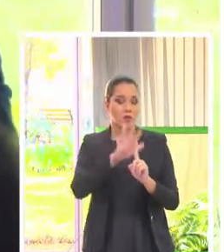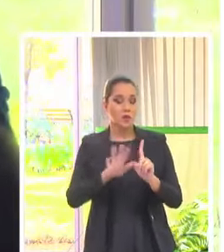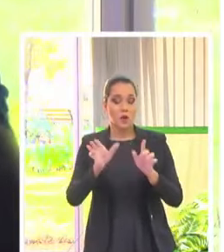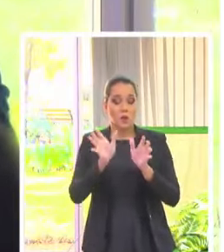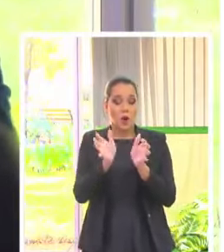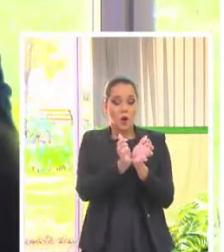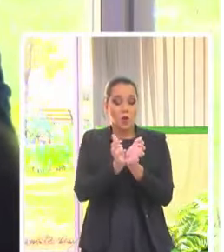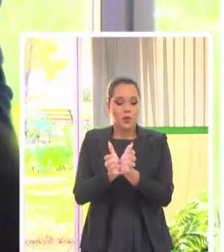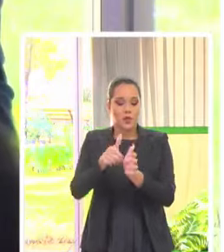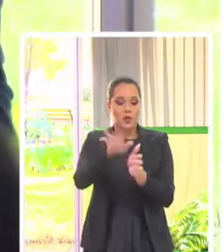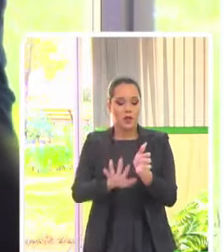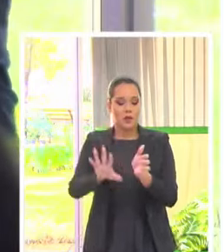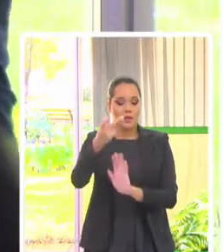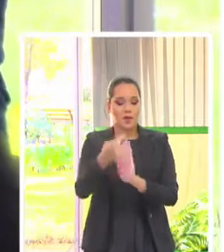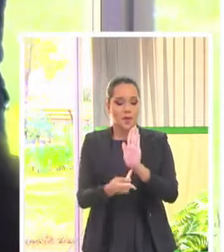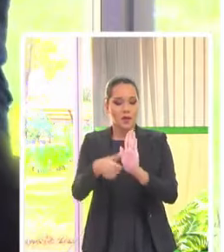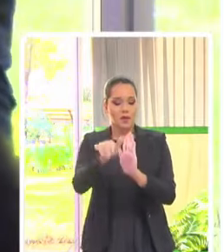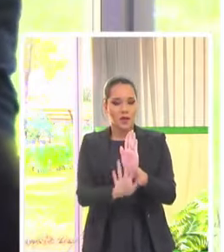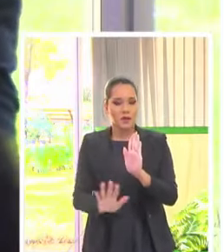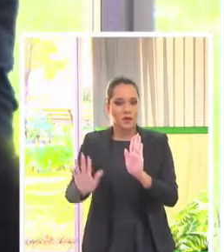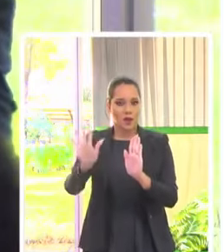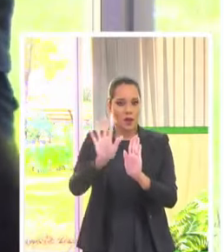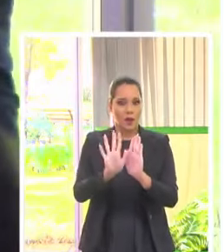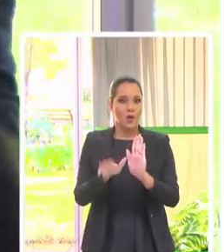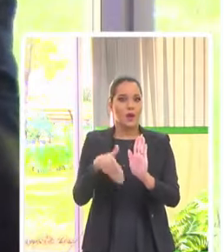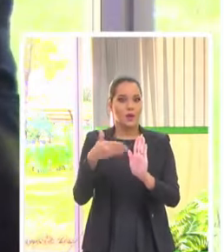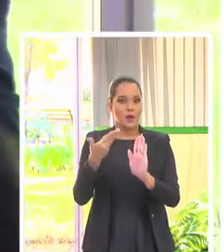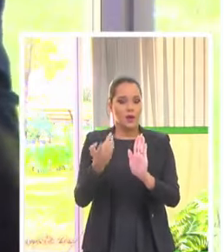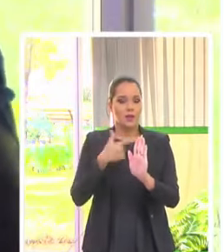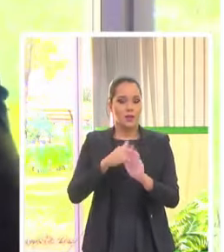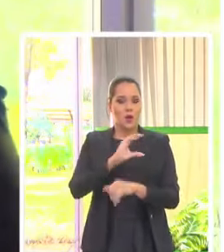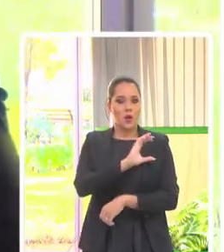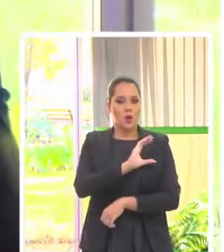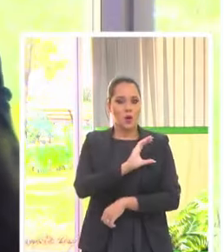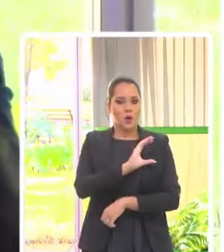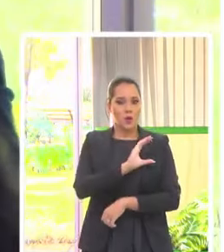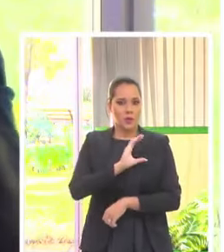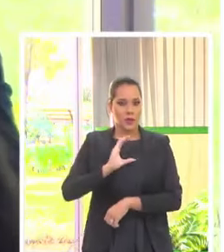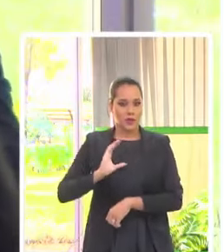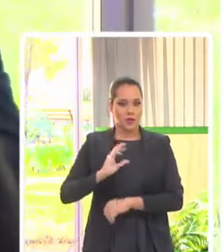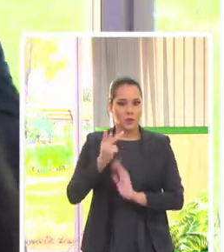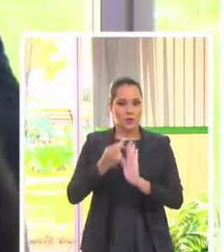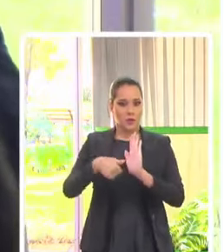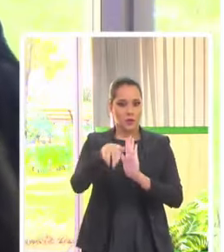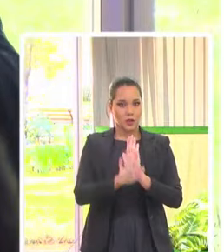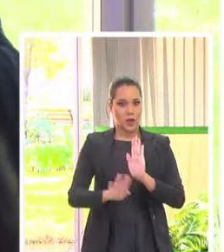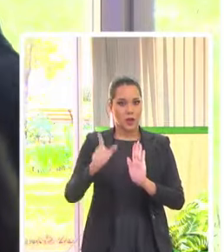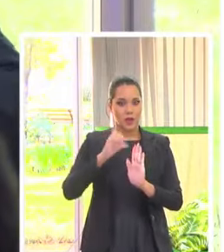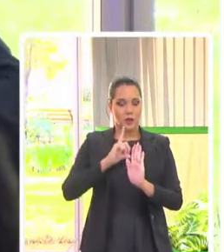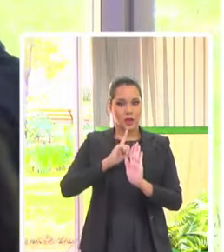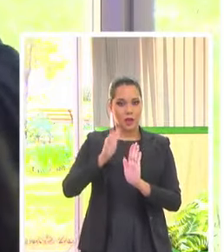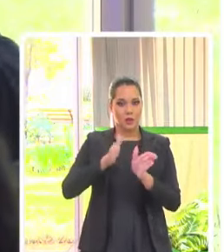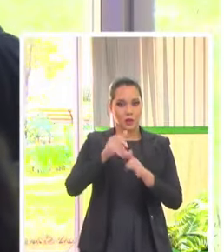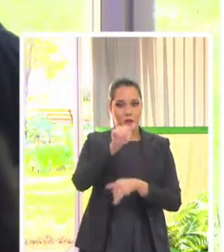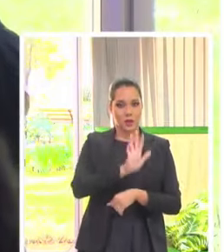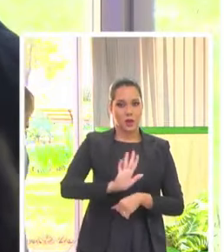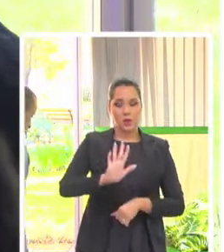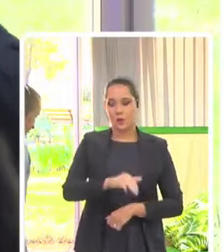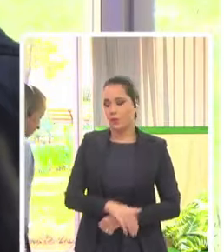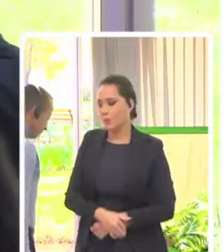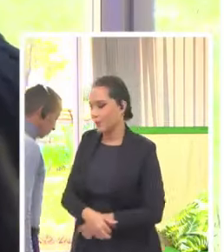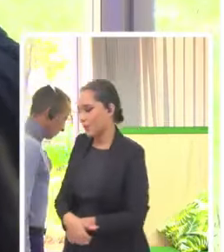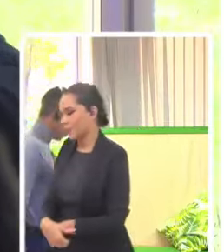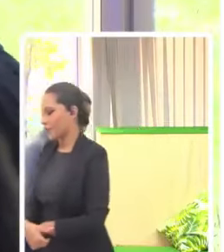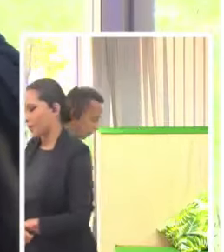planning commission. Then planning commission is a national. They have national mandate. And